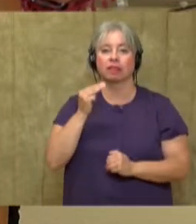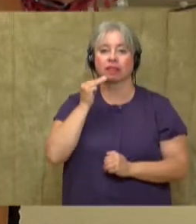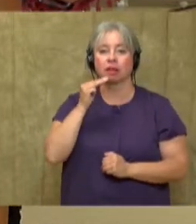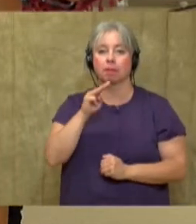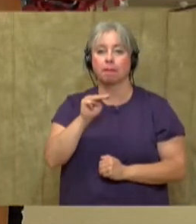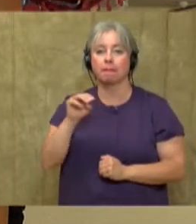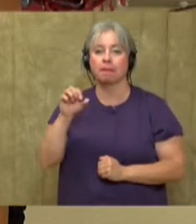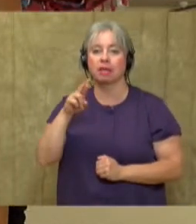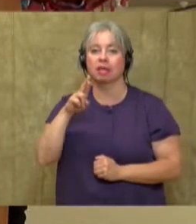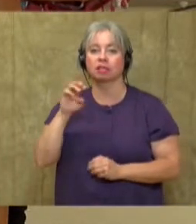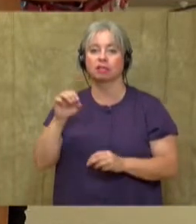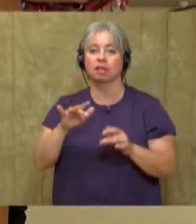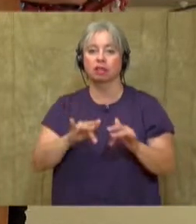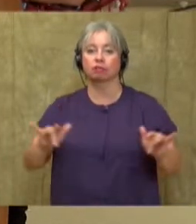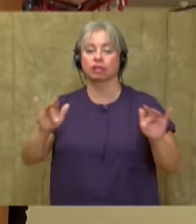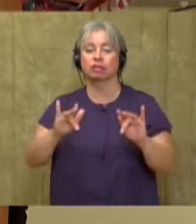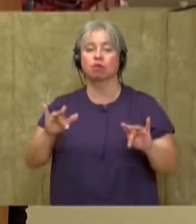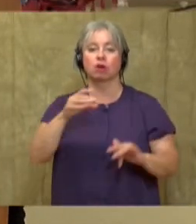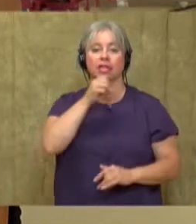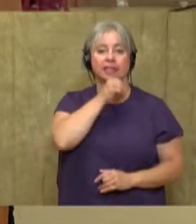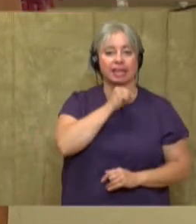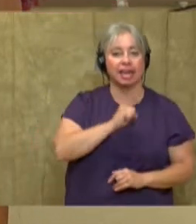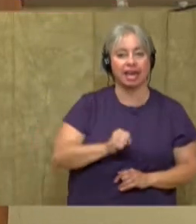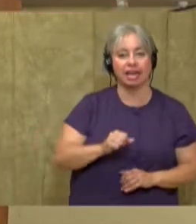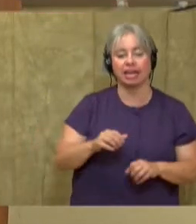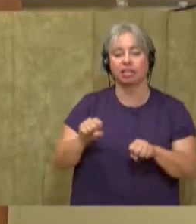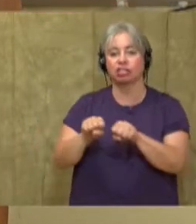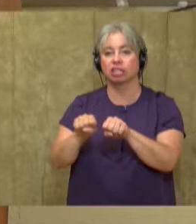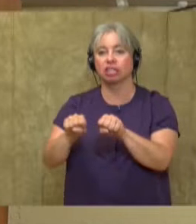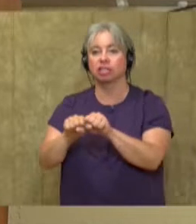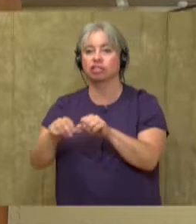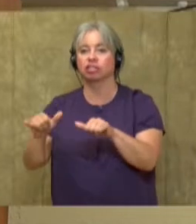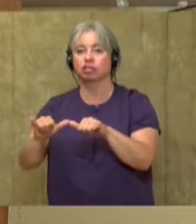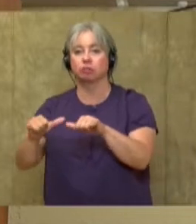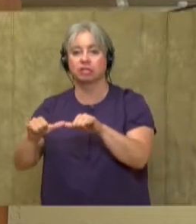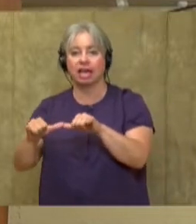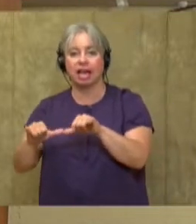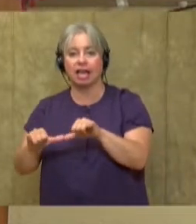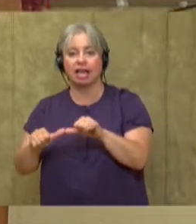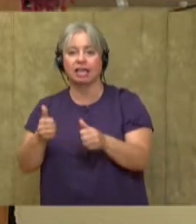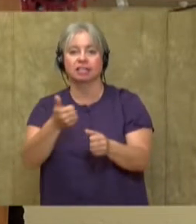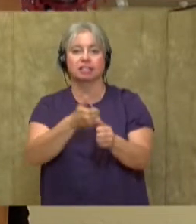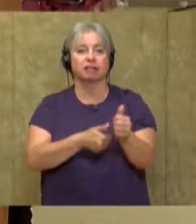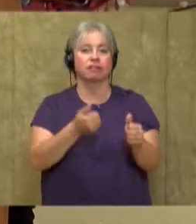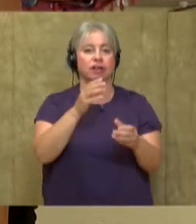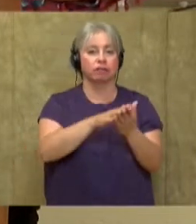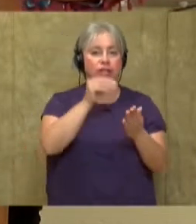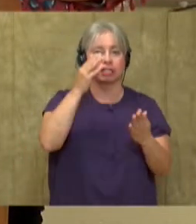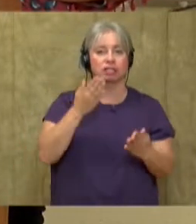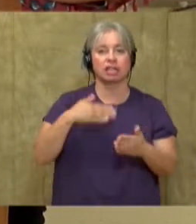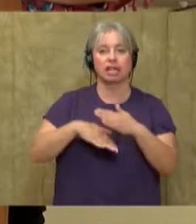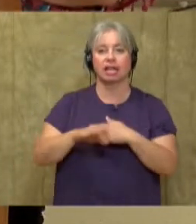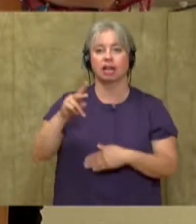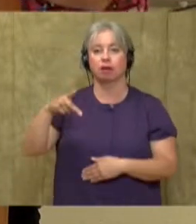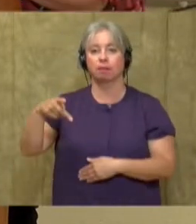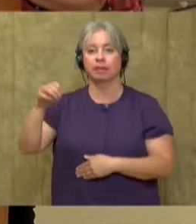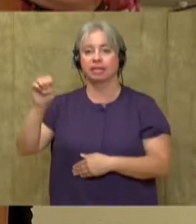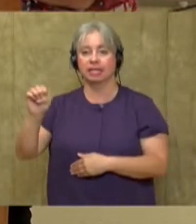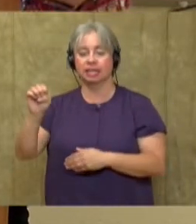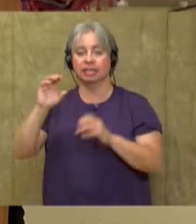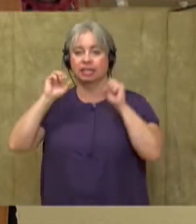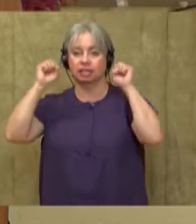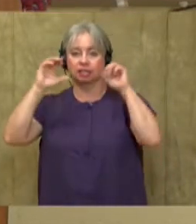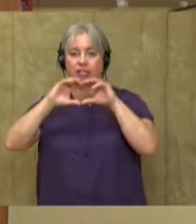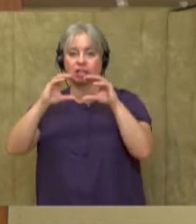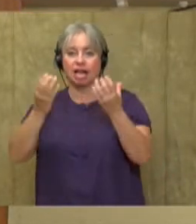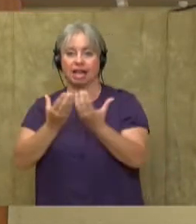Moore recorded the age and the shoe size of each student in her physical education class. Then